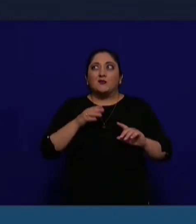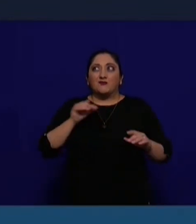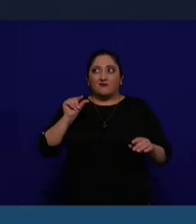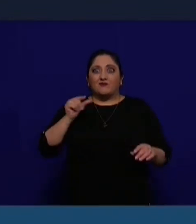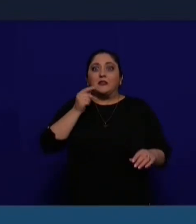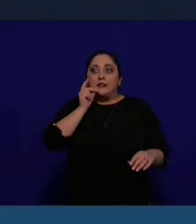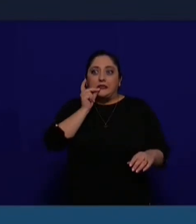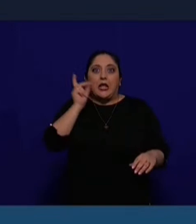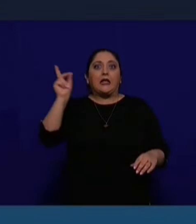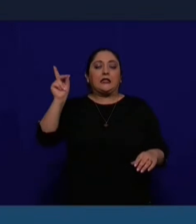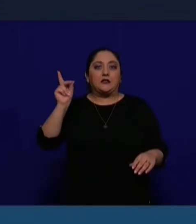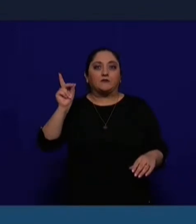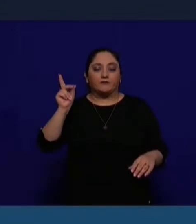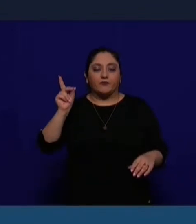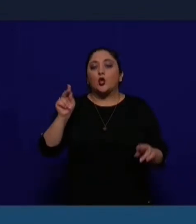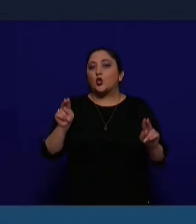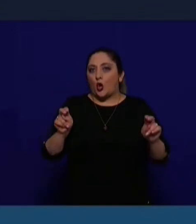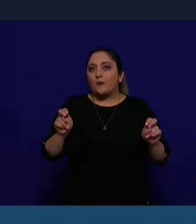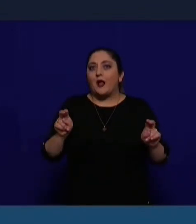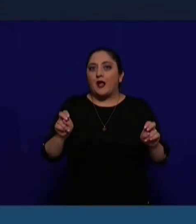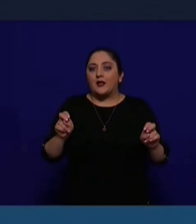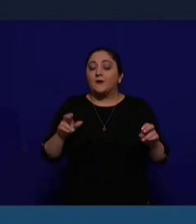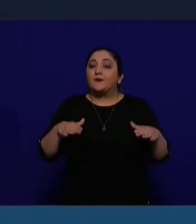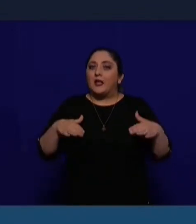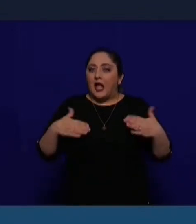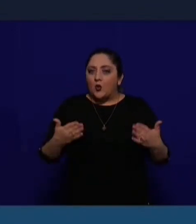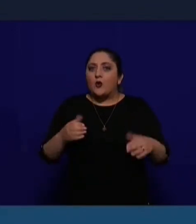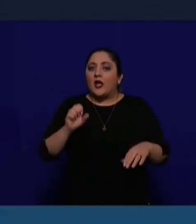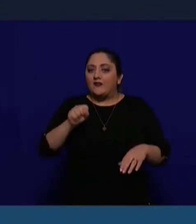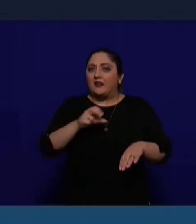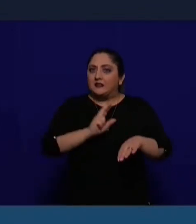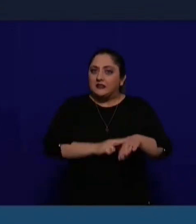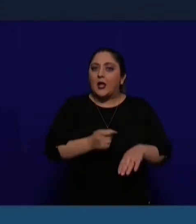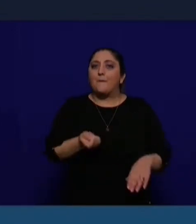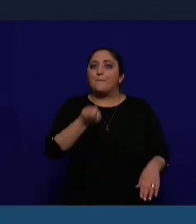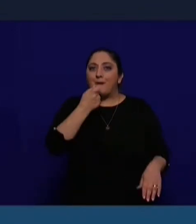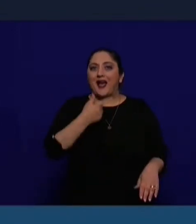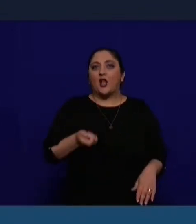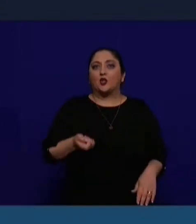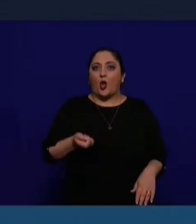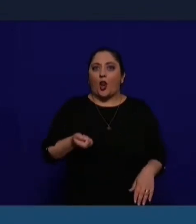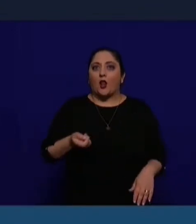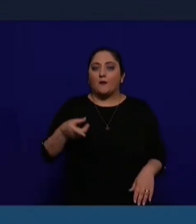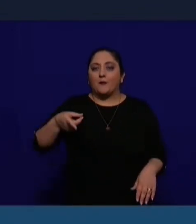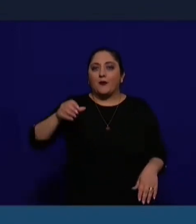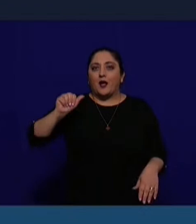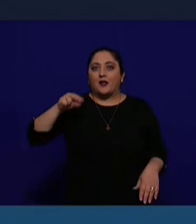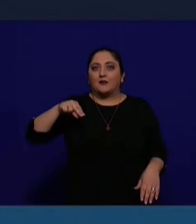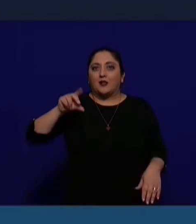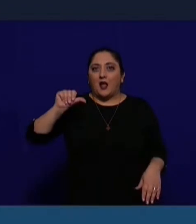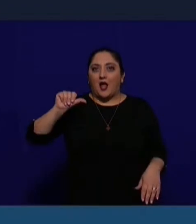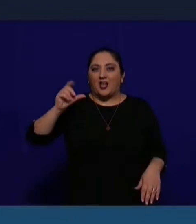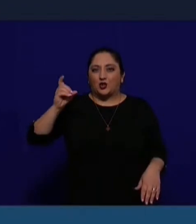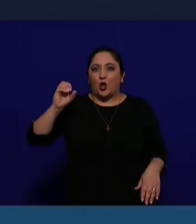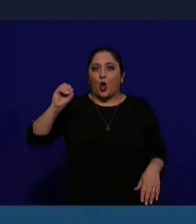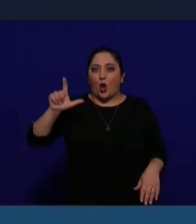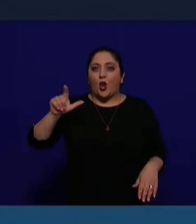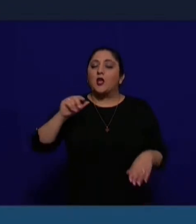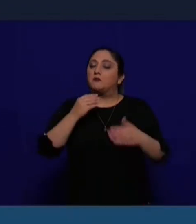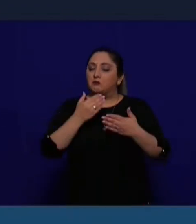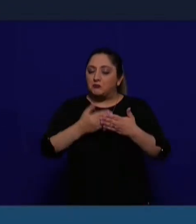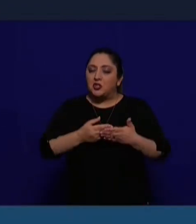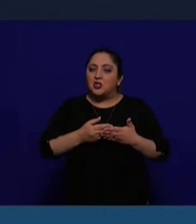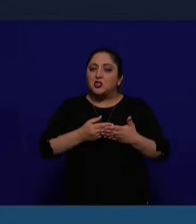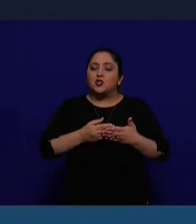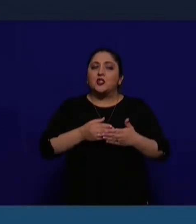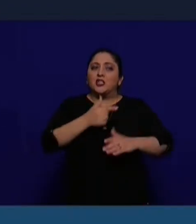Allura rakkomandazzjoni hija li persuna jieħu l-paracetamol meta hu ikun ħa it-tilqima biex hekk ikun jista'